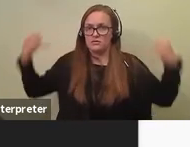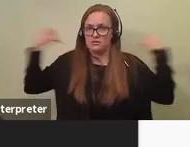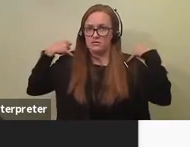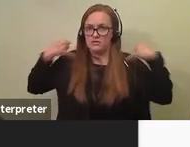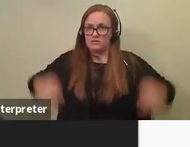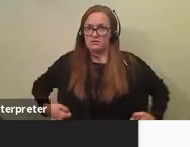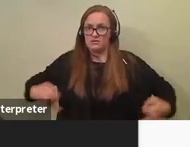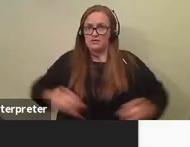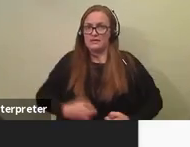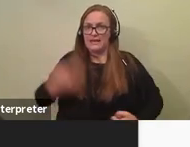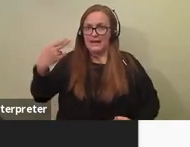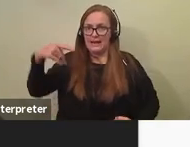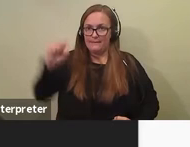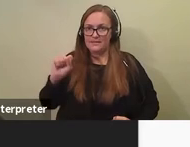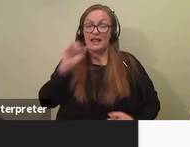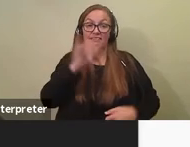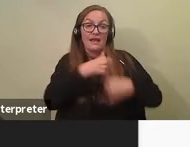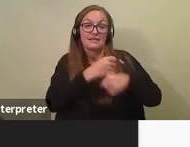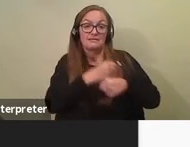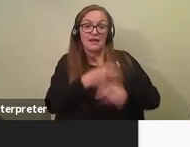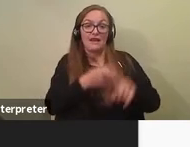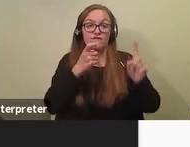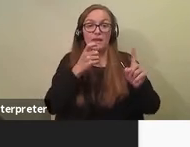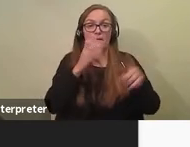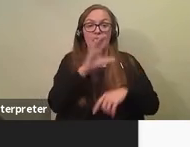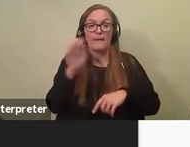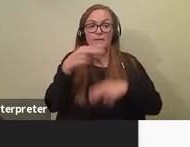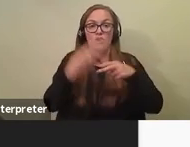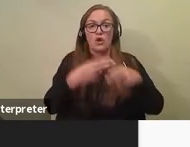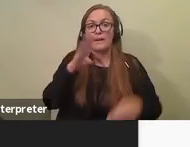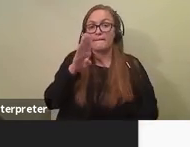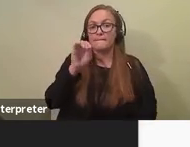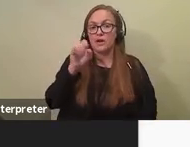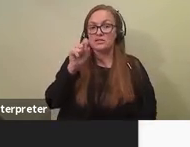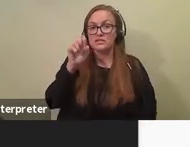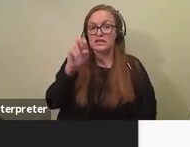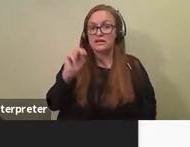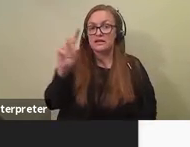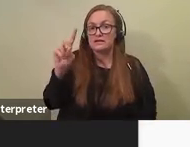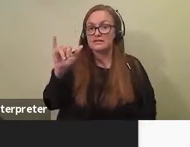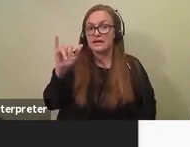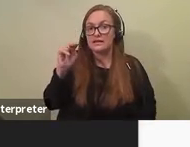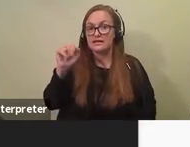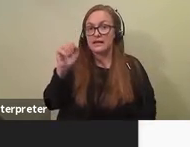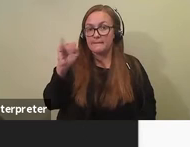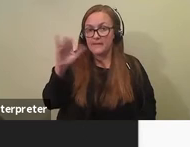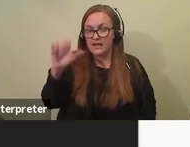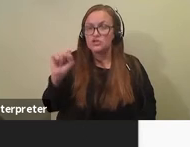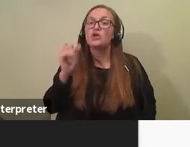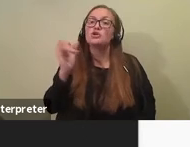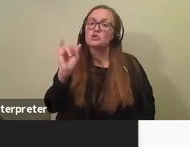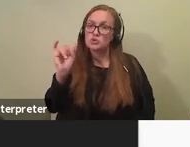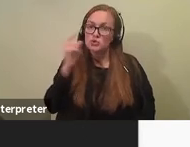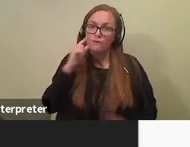is actually manufactured by a company called Boston Dynamics, and it's called Atlas. So in terms of bipedal robots like C-3PO, it